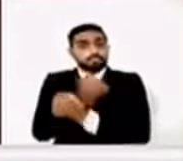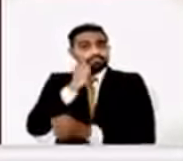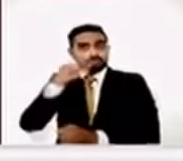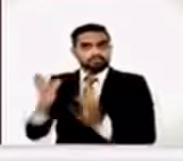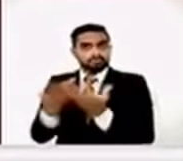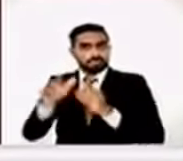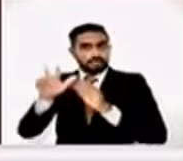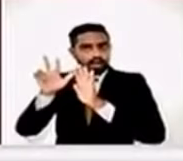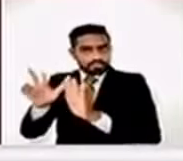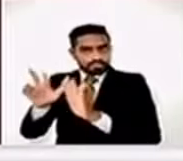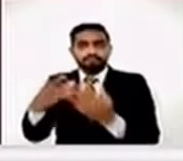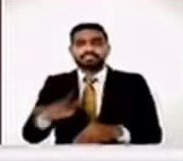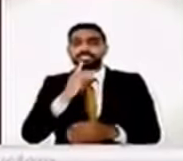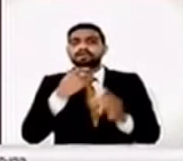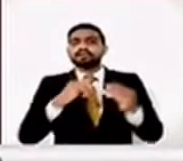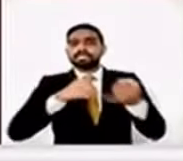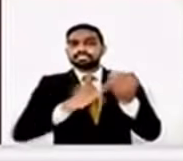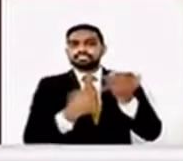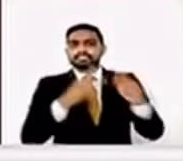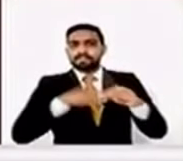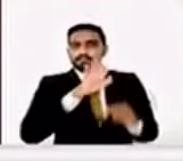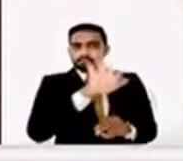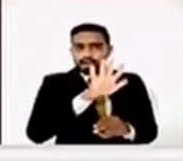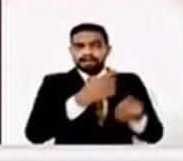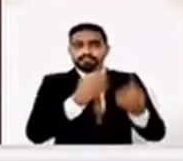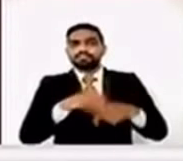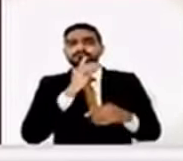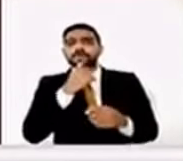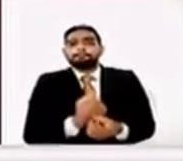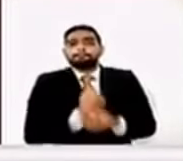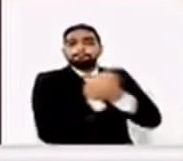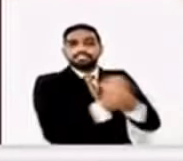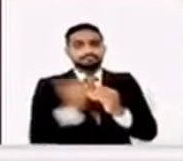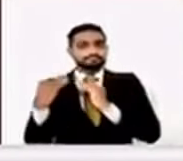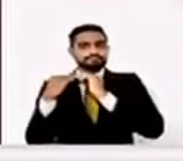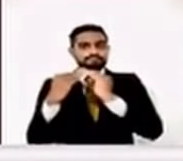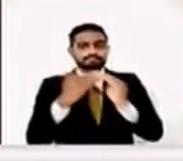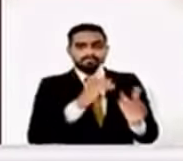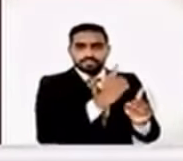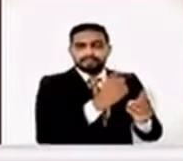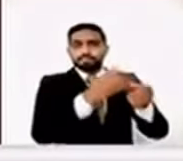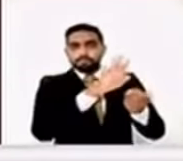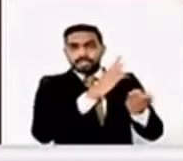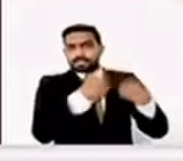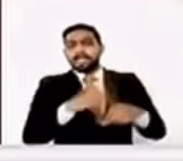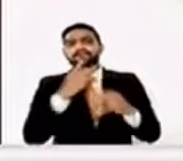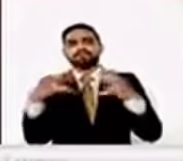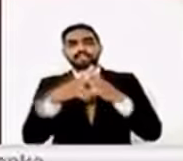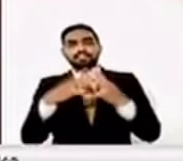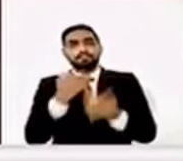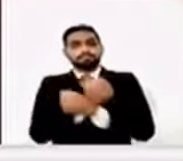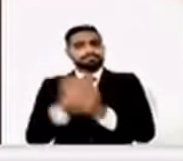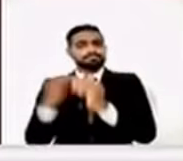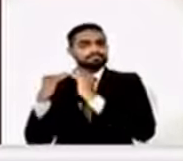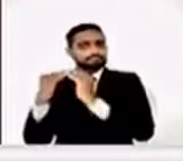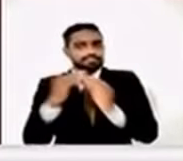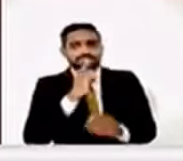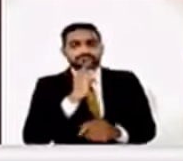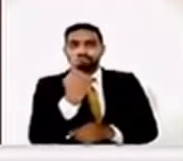Force, 51 inmates at the Bogambra prison, and one inmate of the Valikada prison tested positive for the virus yesterday. Thereby, a total